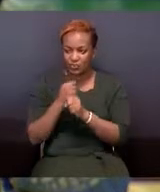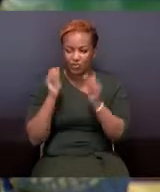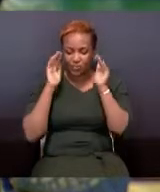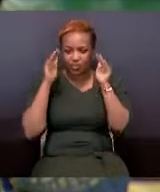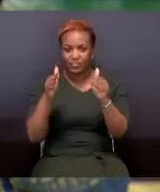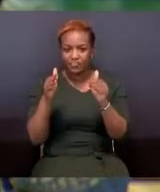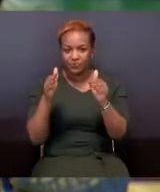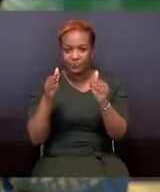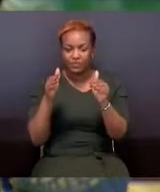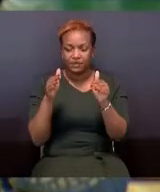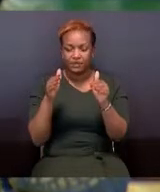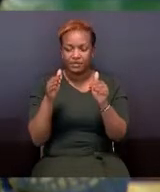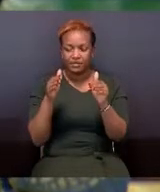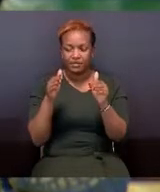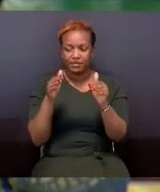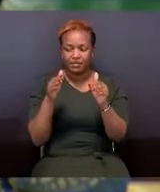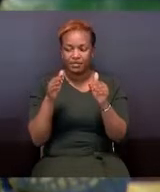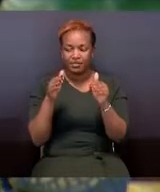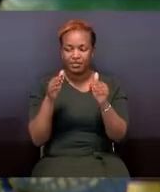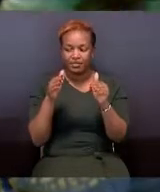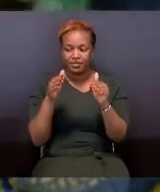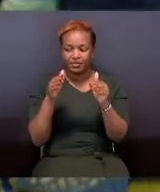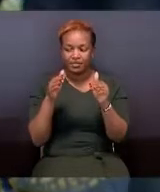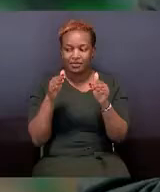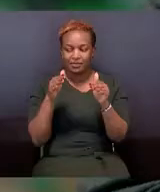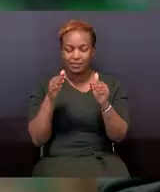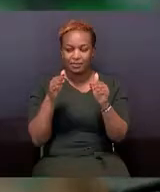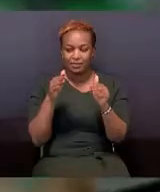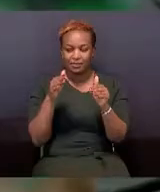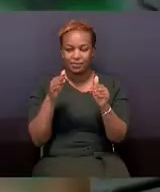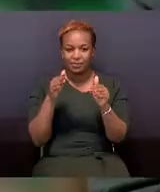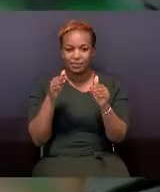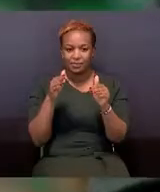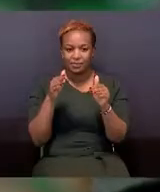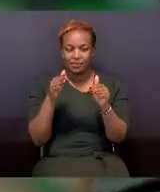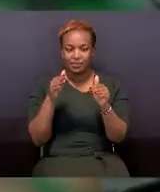and the opportunities post-COVID? Thank you very much.